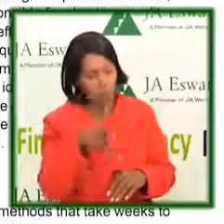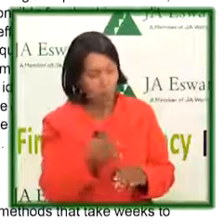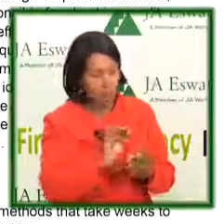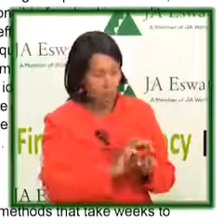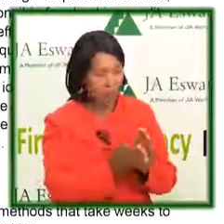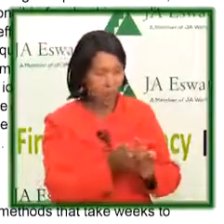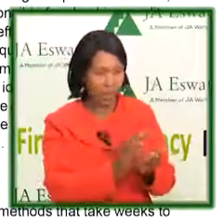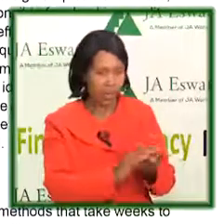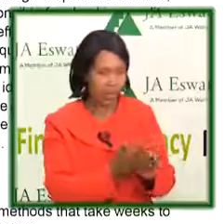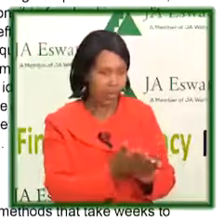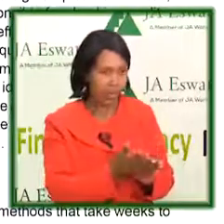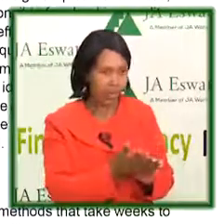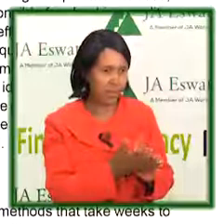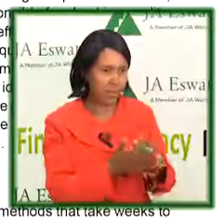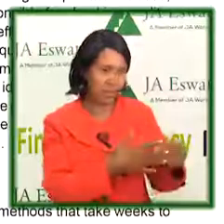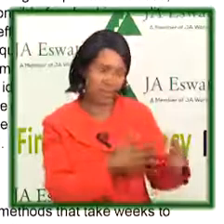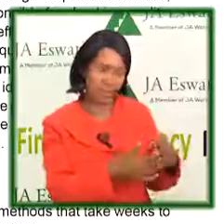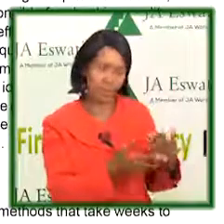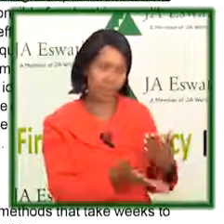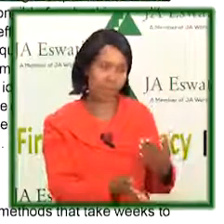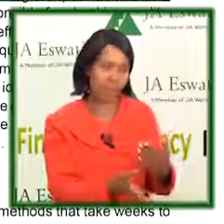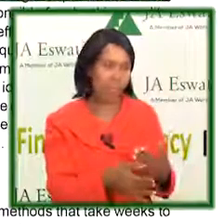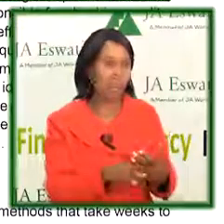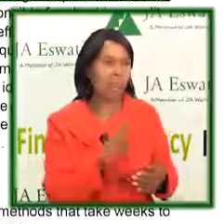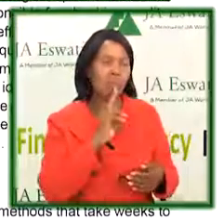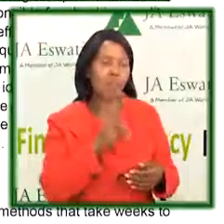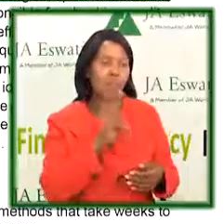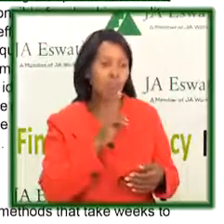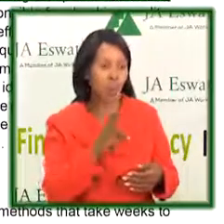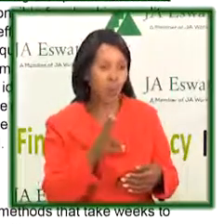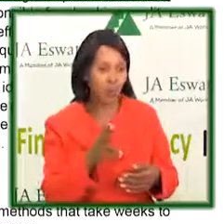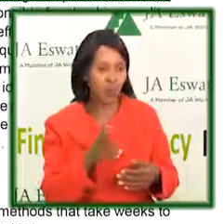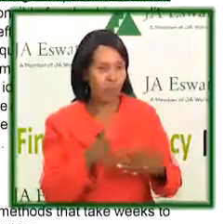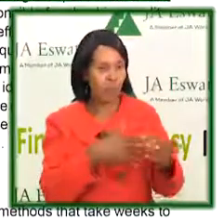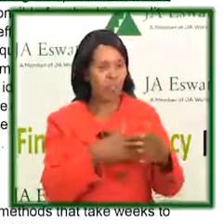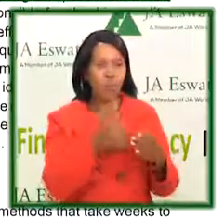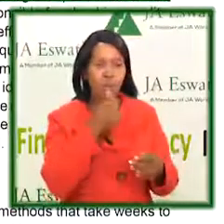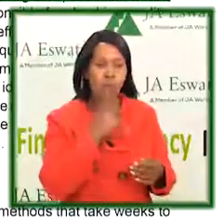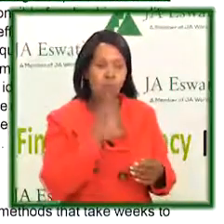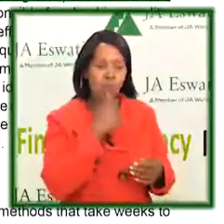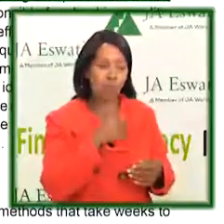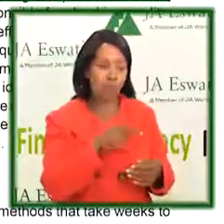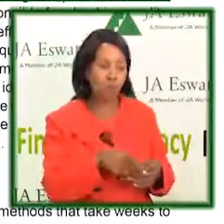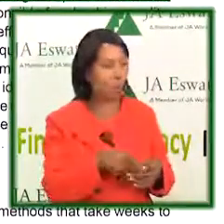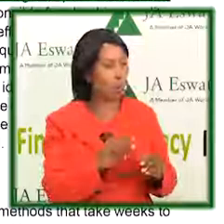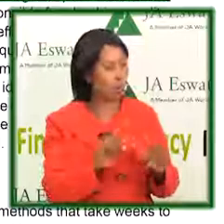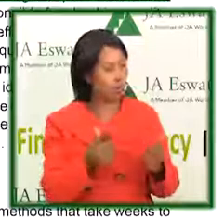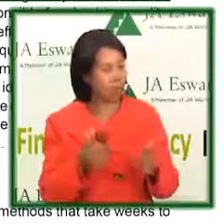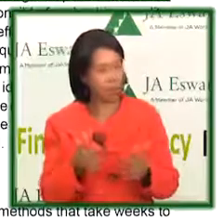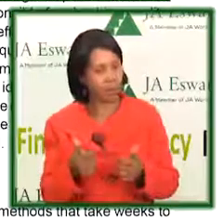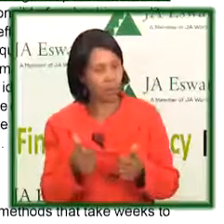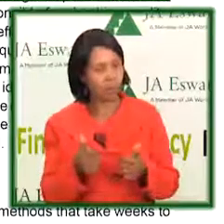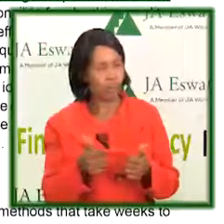Provide production staff with the information and tools necessary to be sure that the product conforms to design requirements.